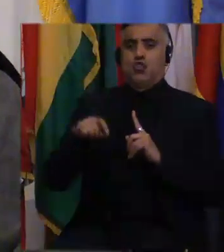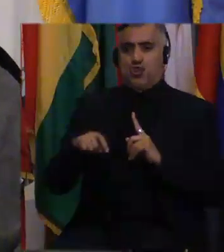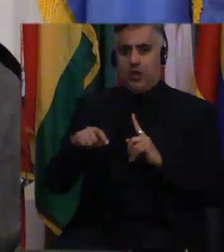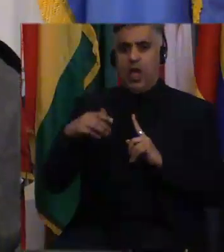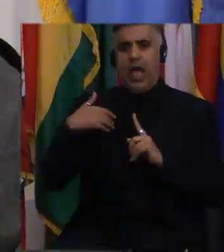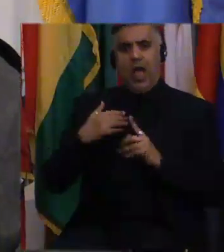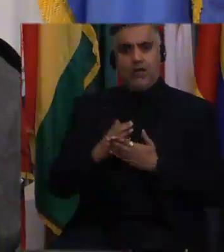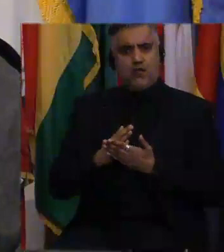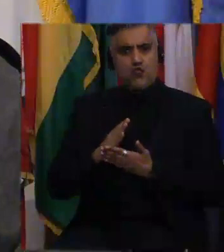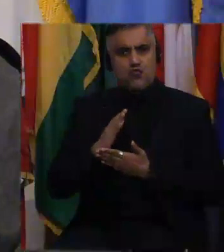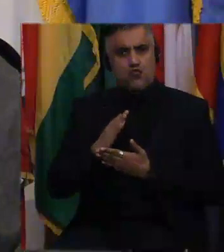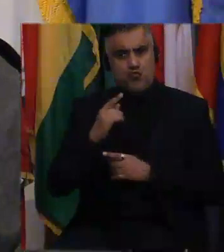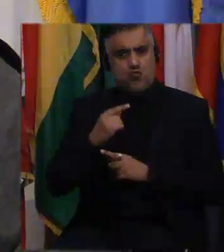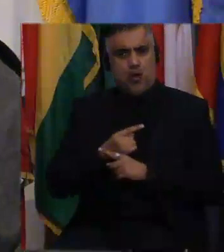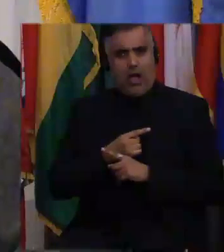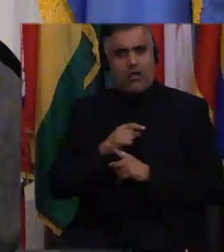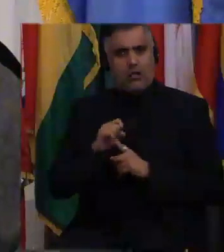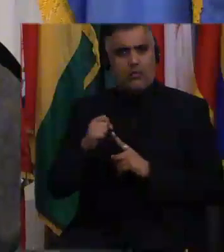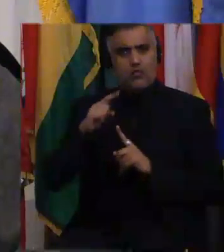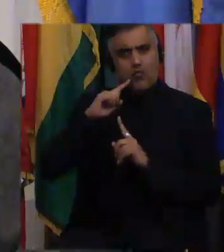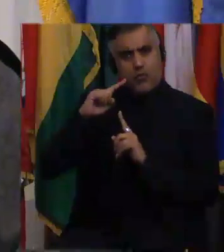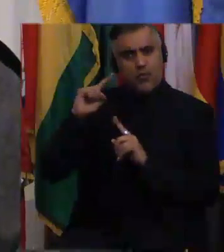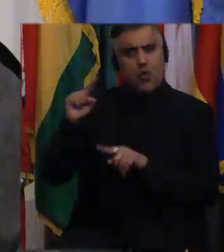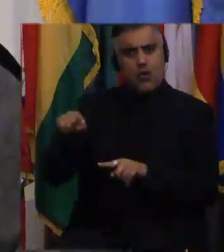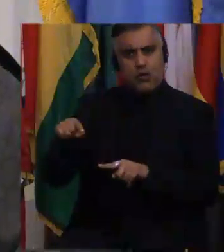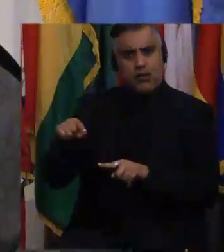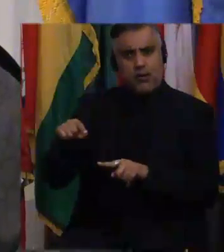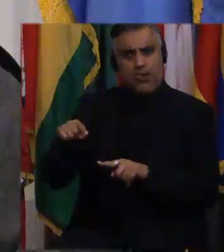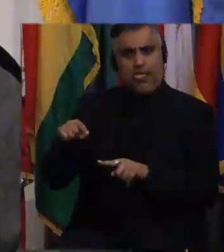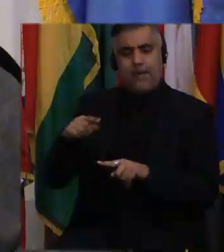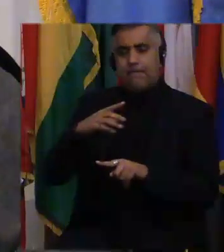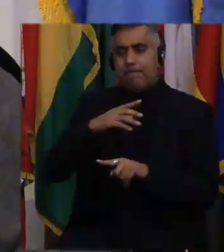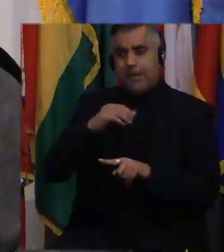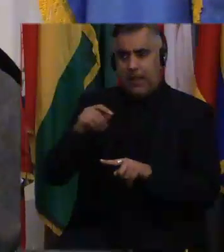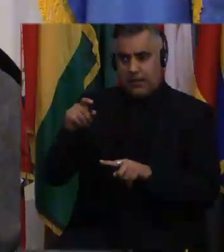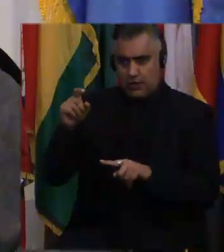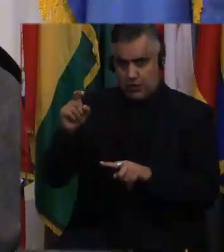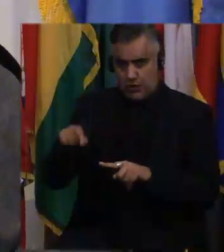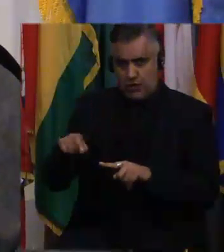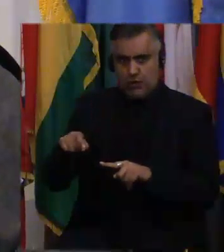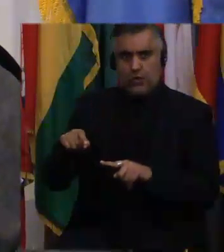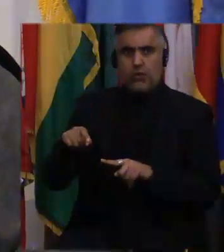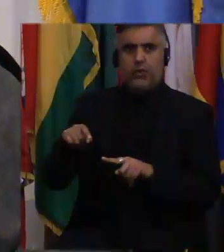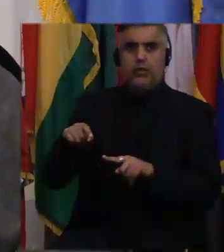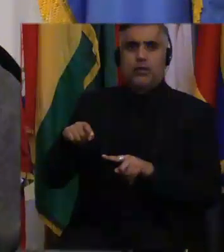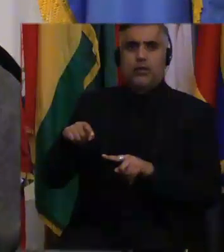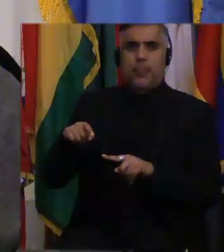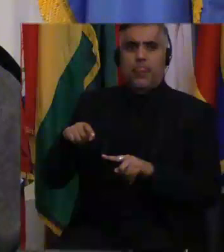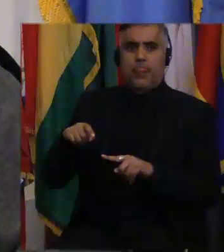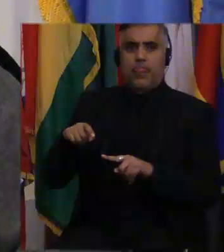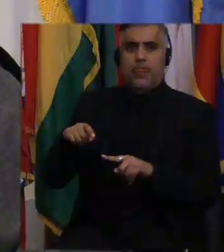should have the right circumstances to report this, and should have